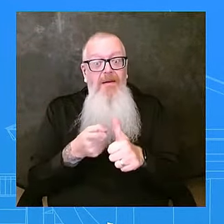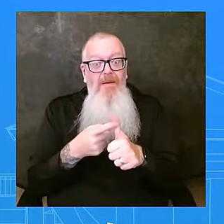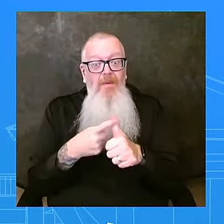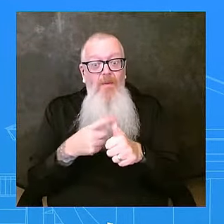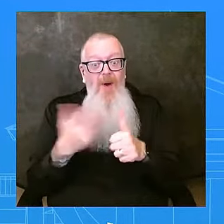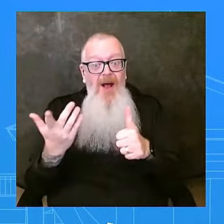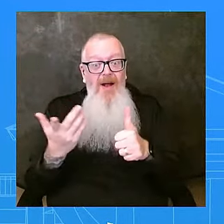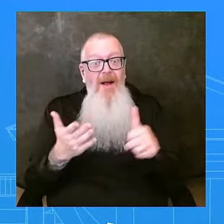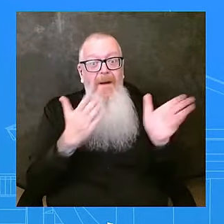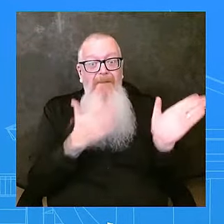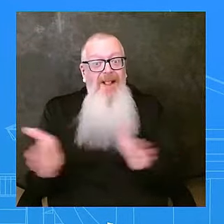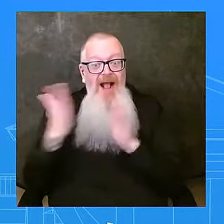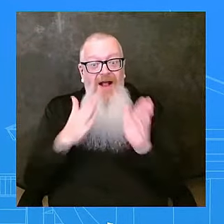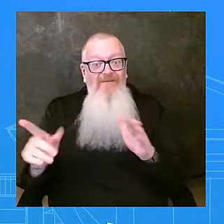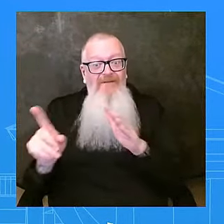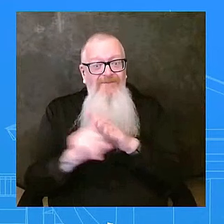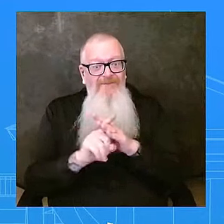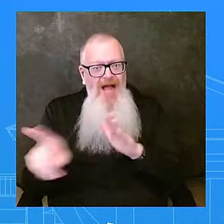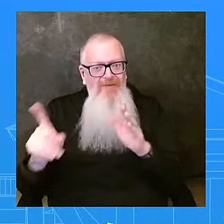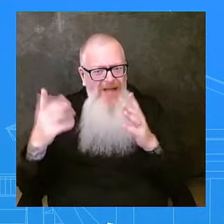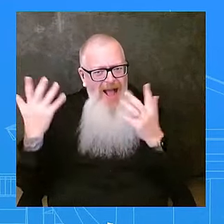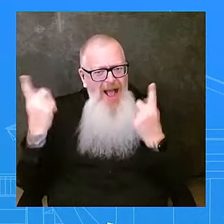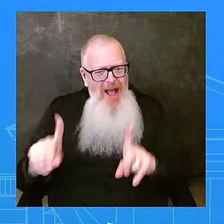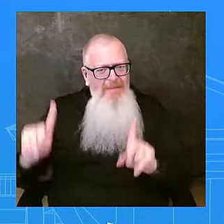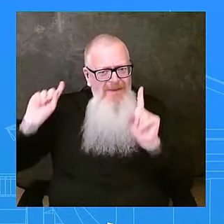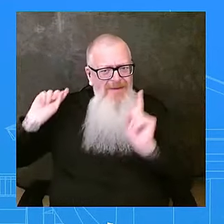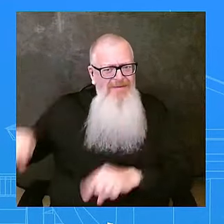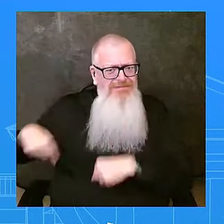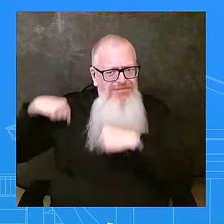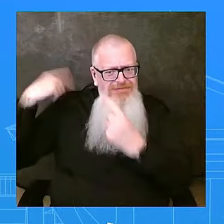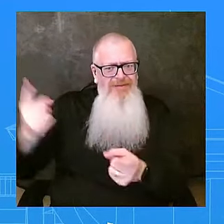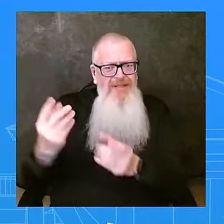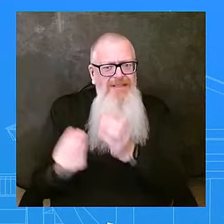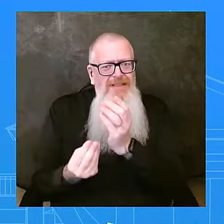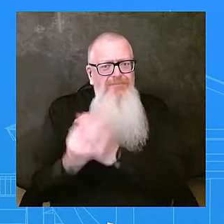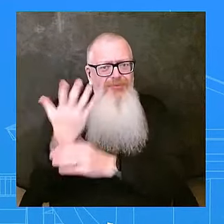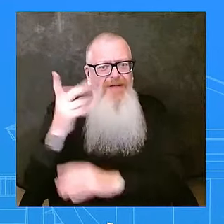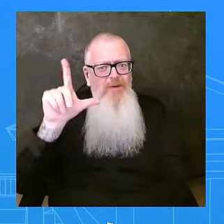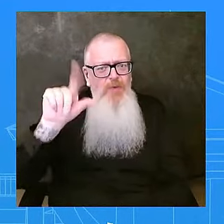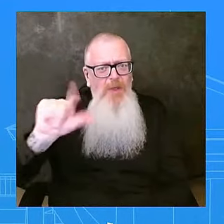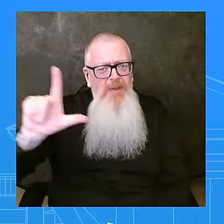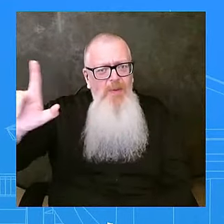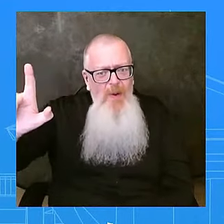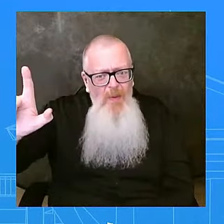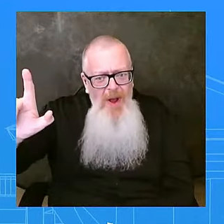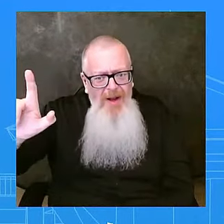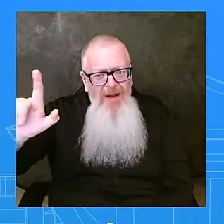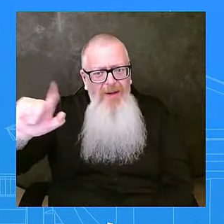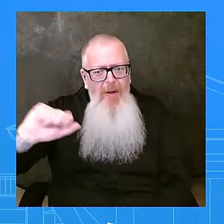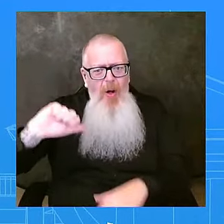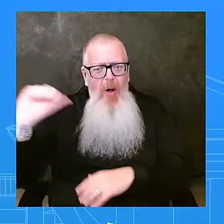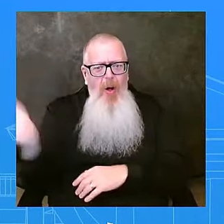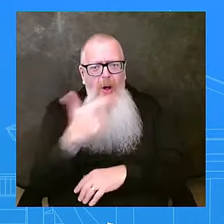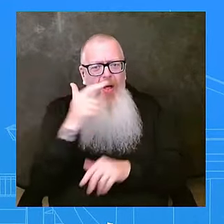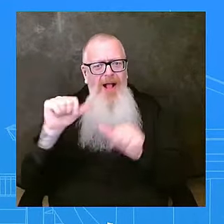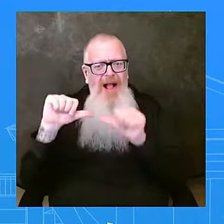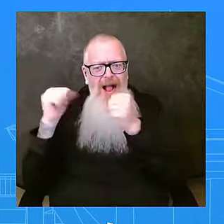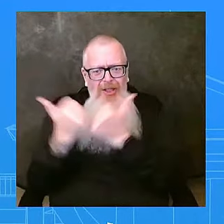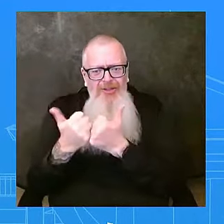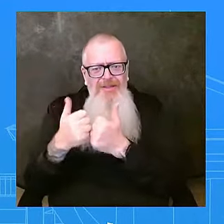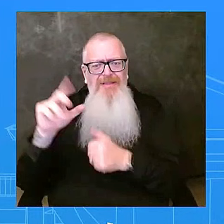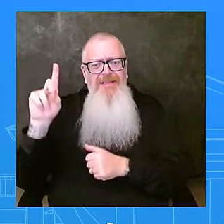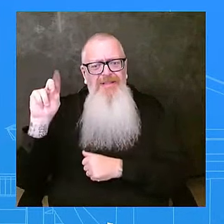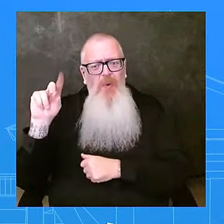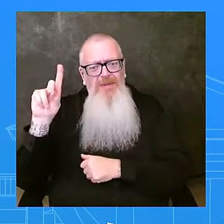in the spring of 2021 and included all the requisite agencies. In fact, the Department of Defense pre-positioned military units in the region so that